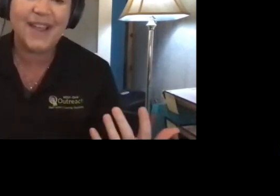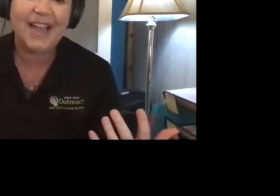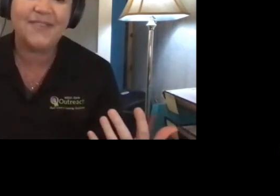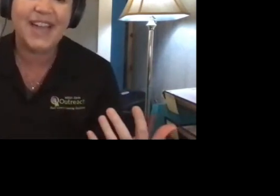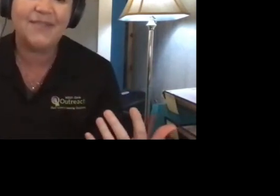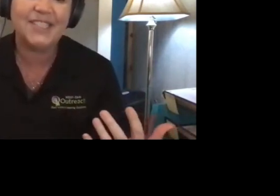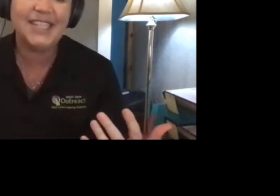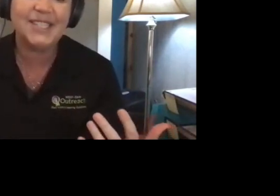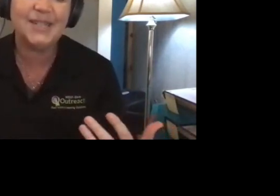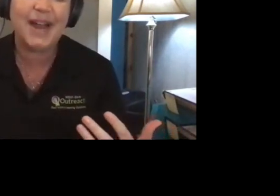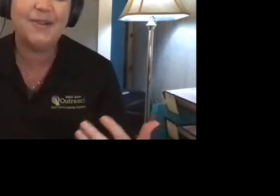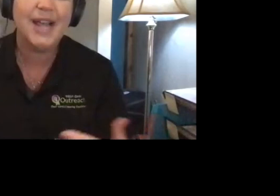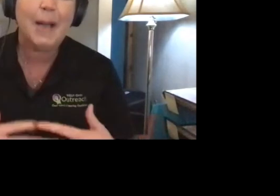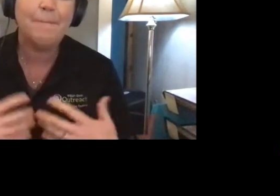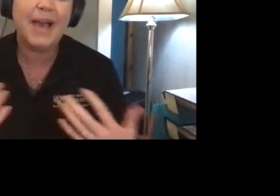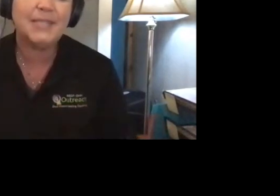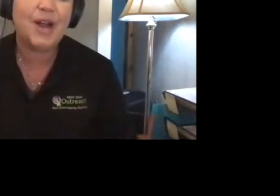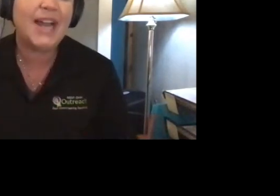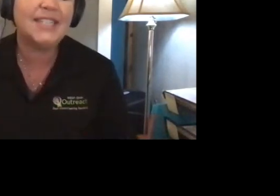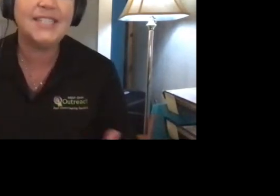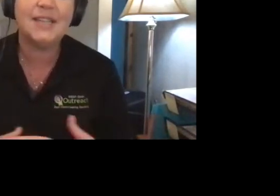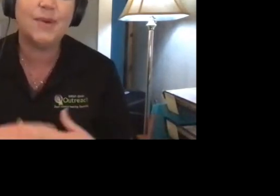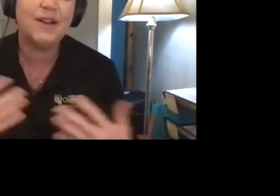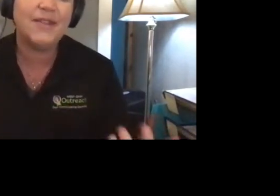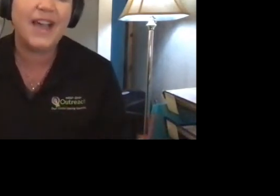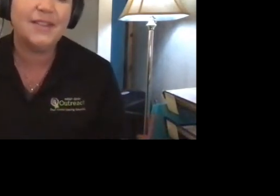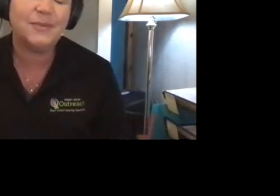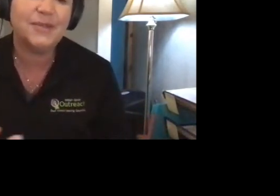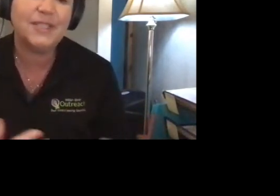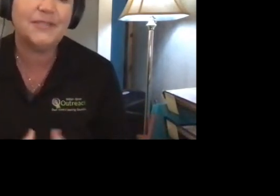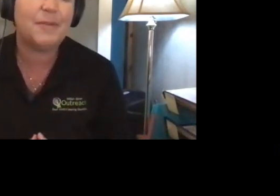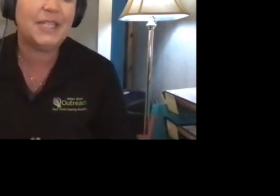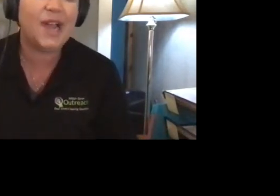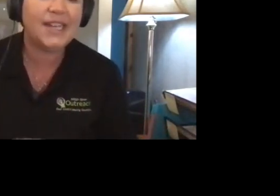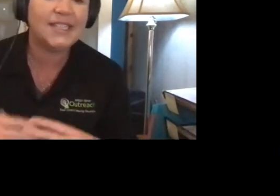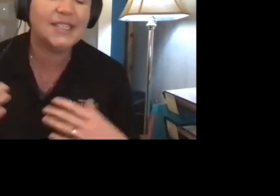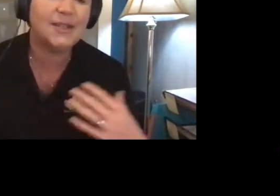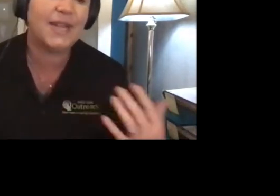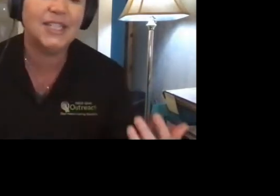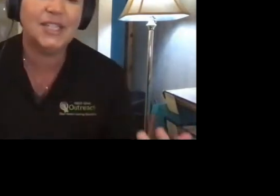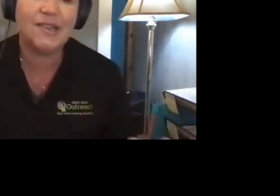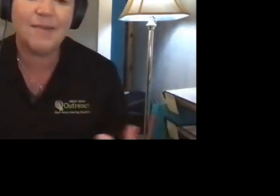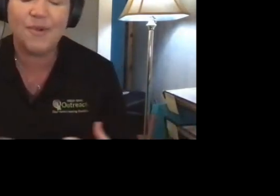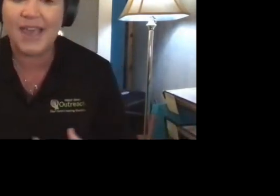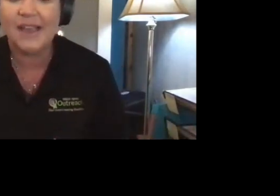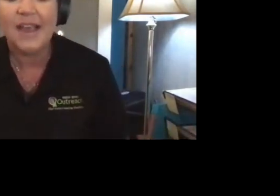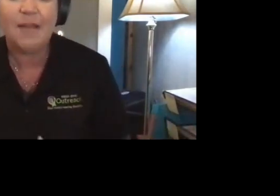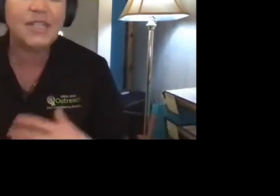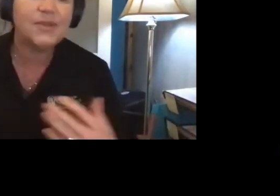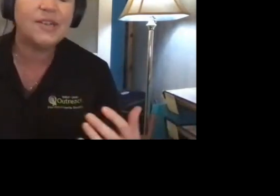sort of have conversations around best practices and where can we find those resources for best practices, so we can share them